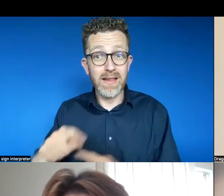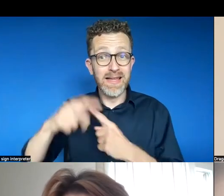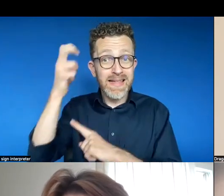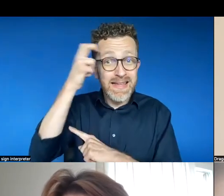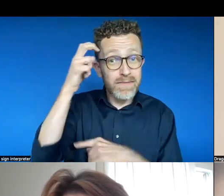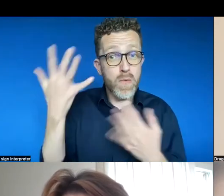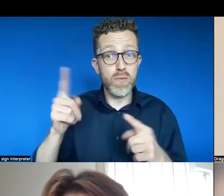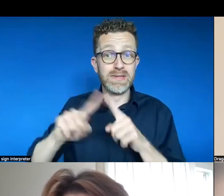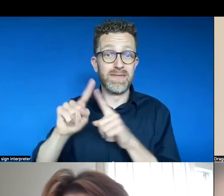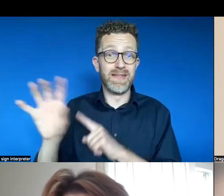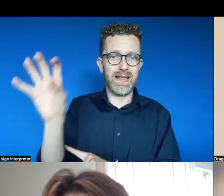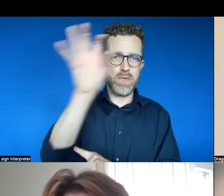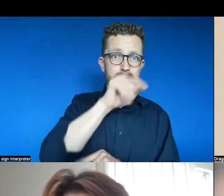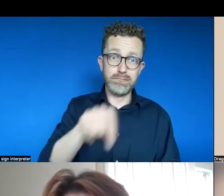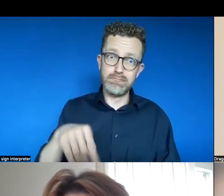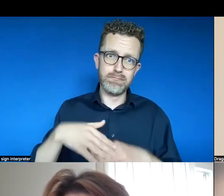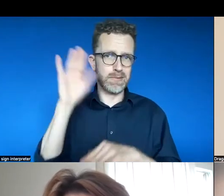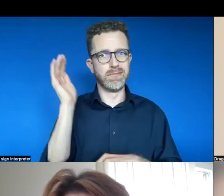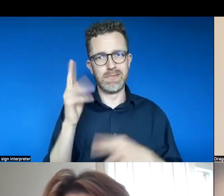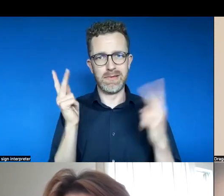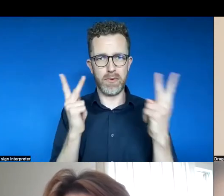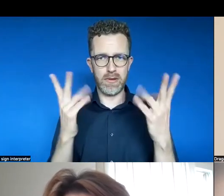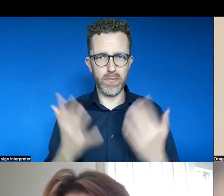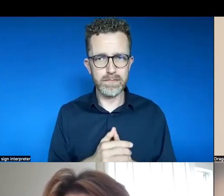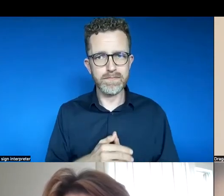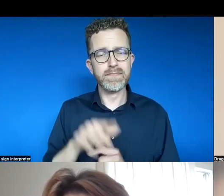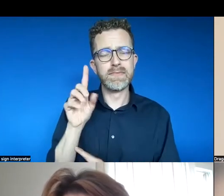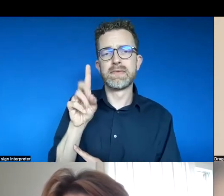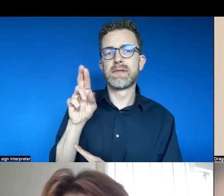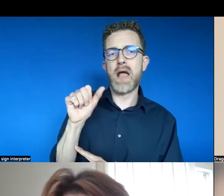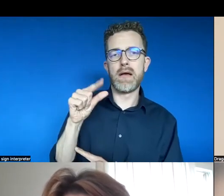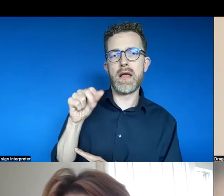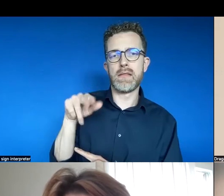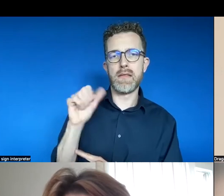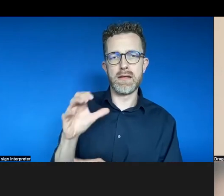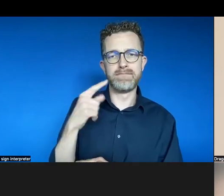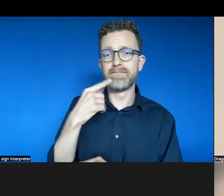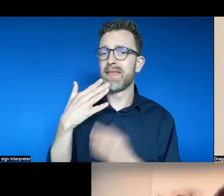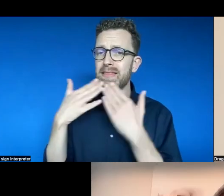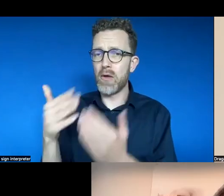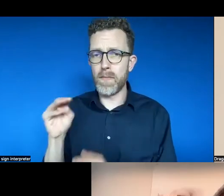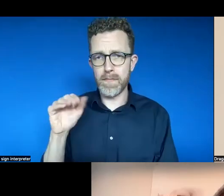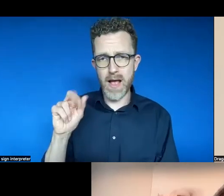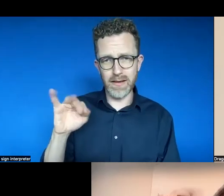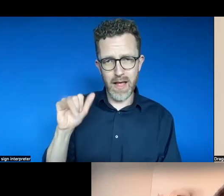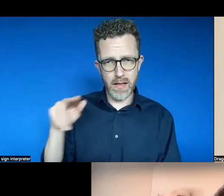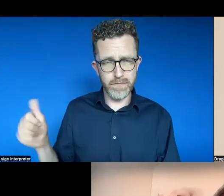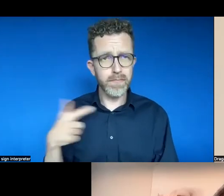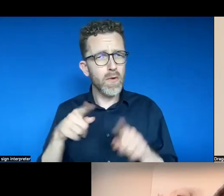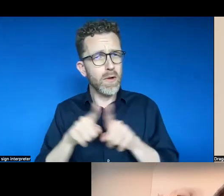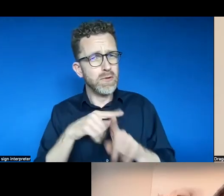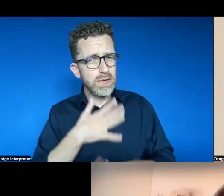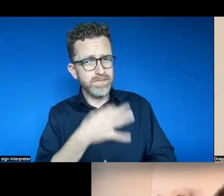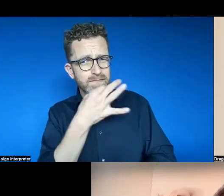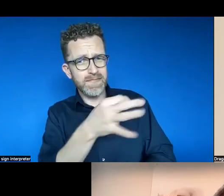has already mentioned the CRPD provision, and that General Comment